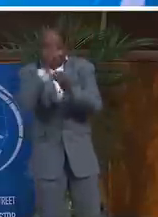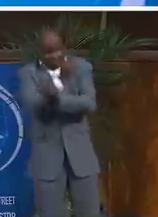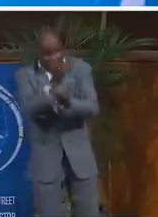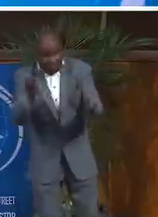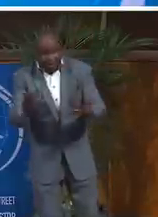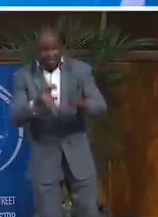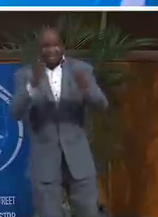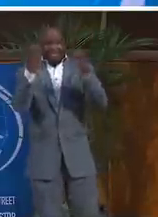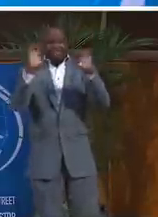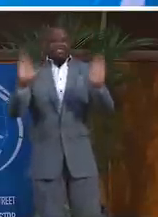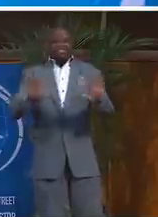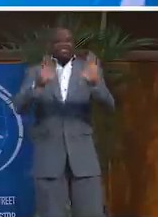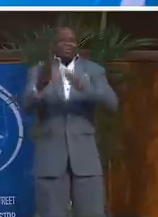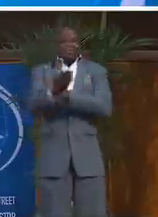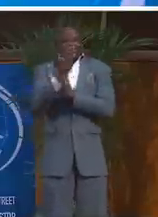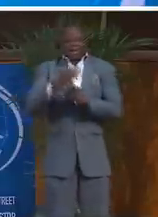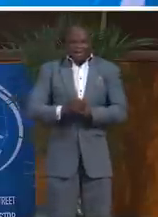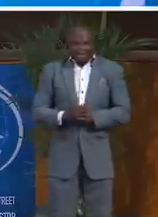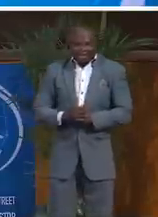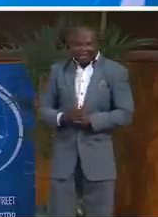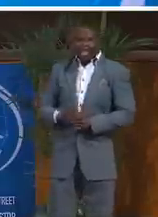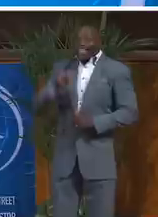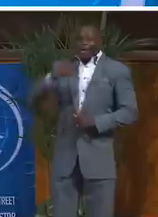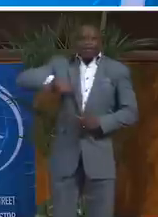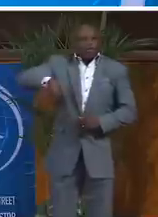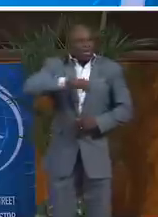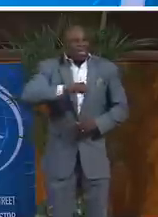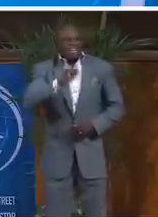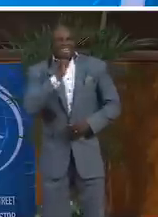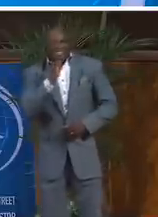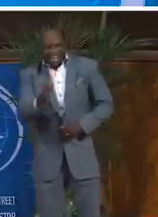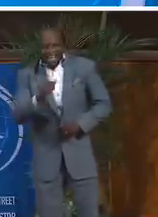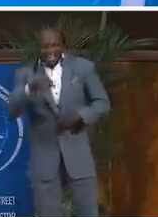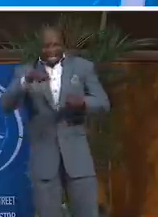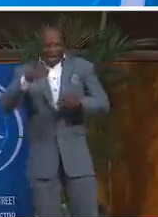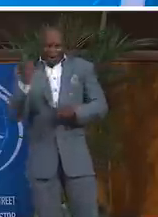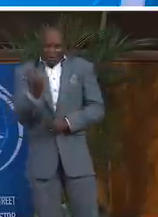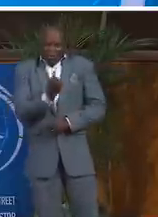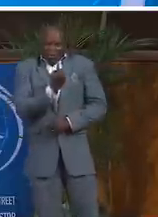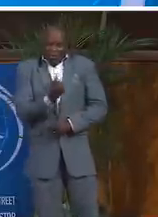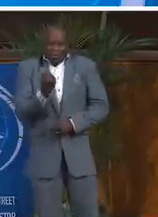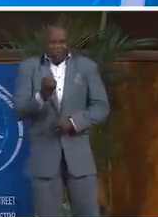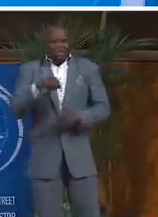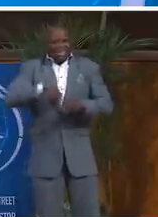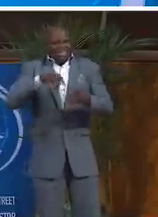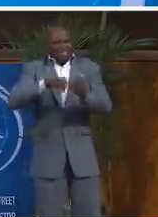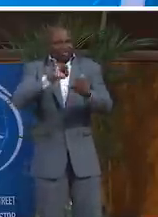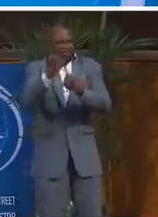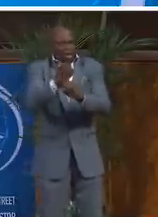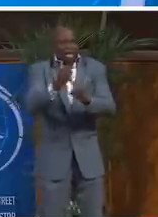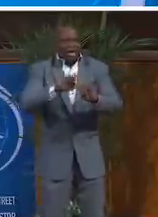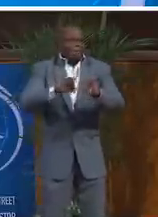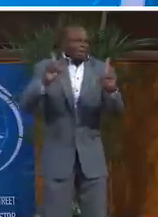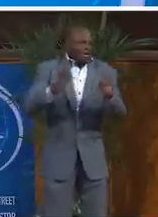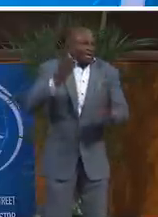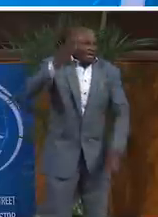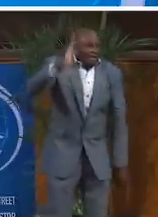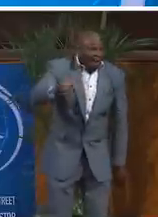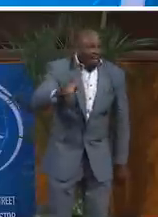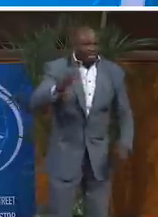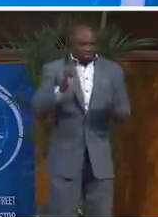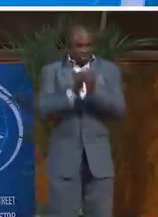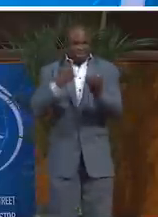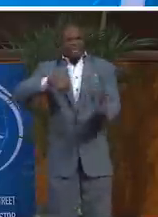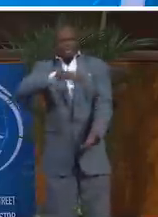declare on this Easter Sunday morning that we are not in this thing alone, but God is with